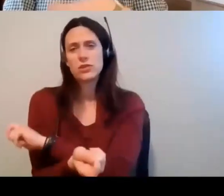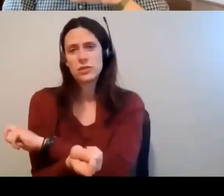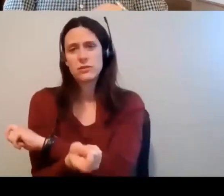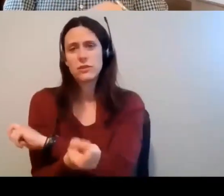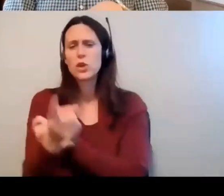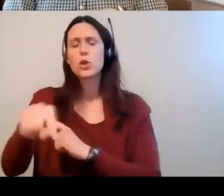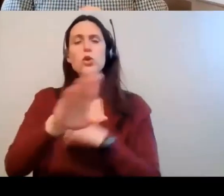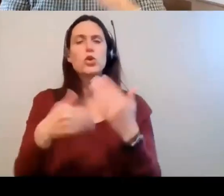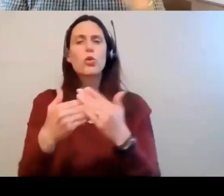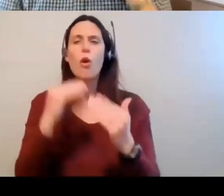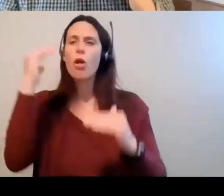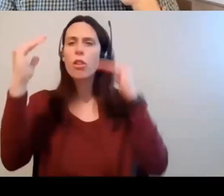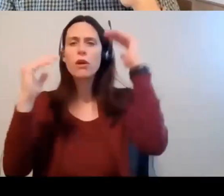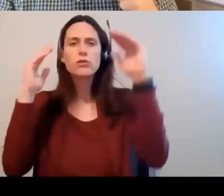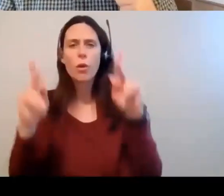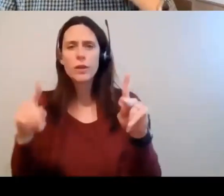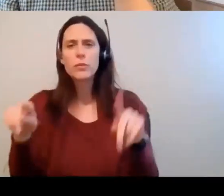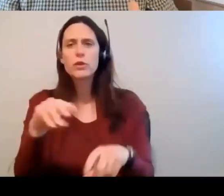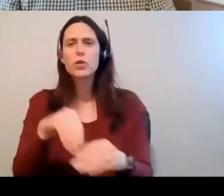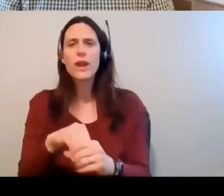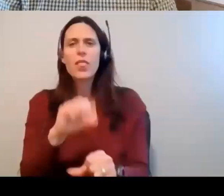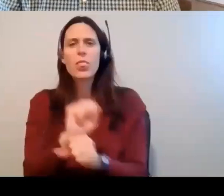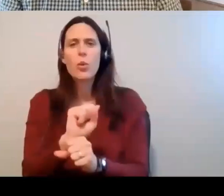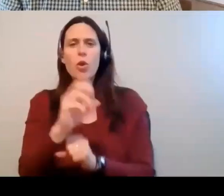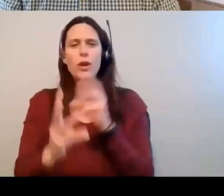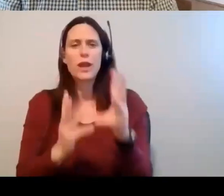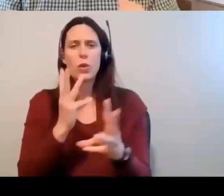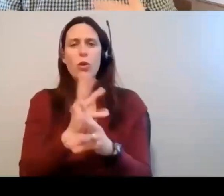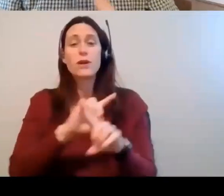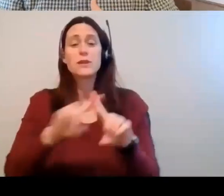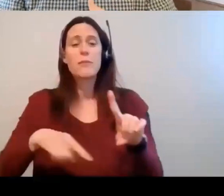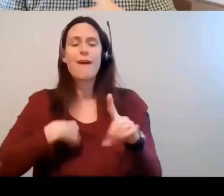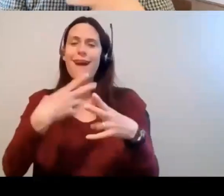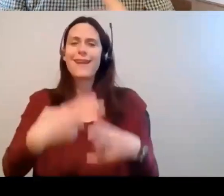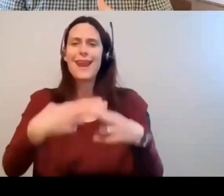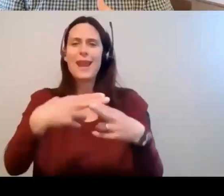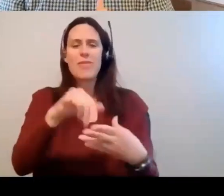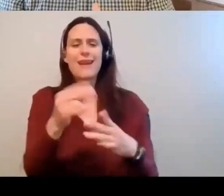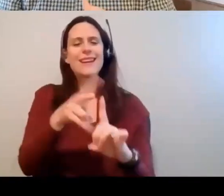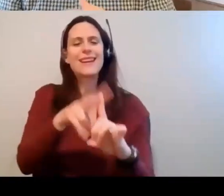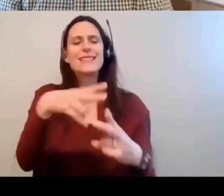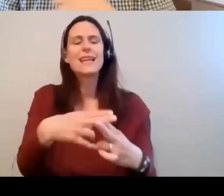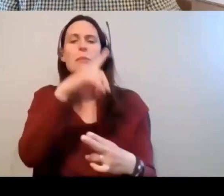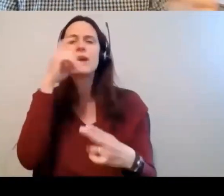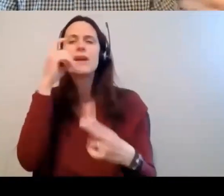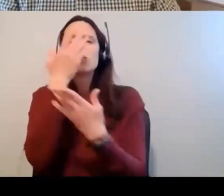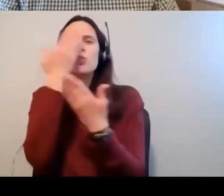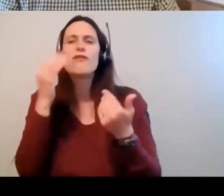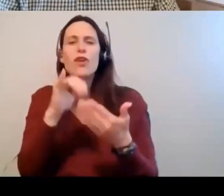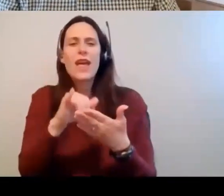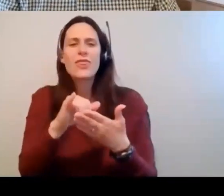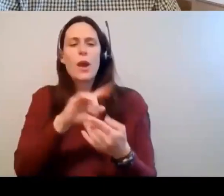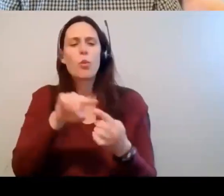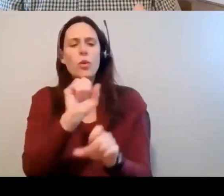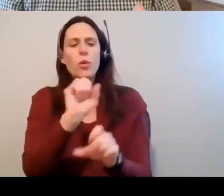adult people, you're in the working world, and you understand that, but I name it for you today because sometimes I think we forget that as we work with